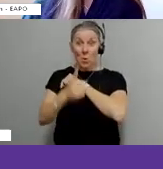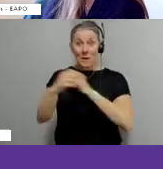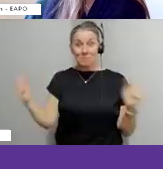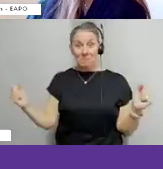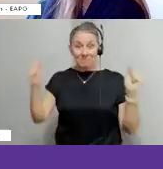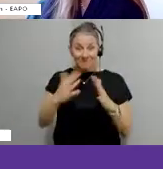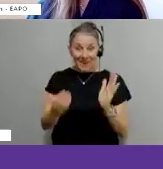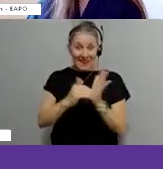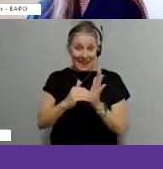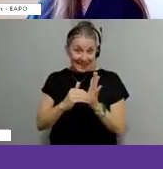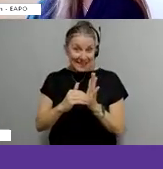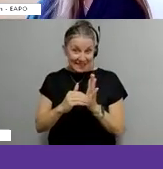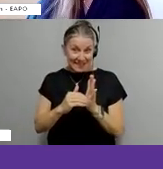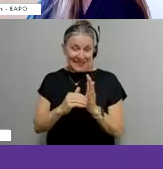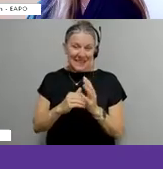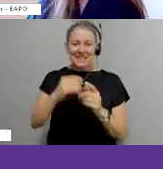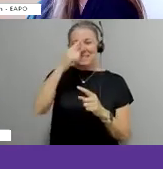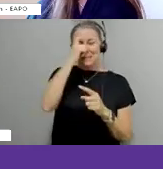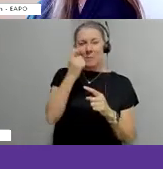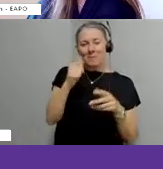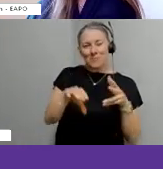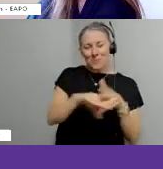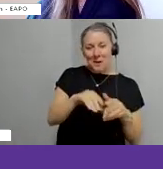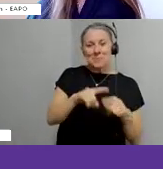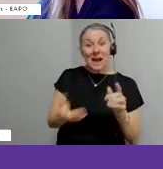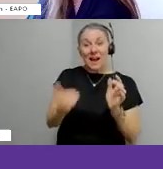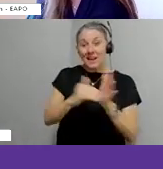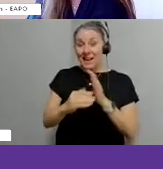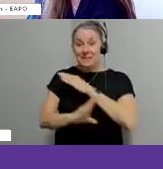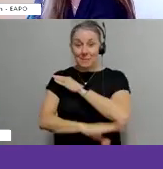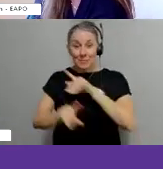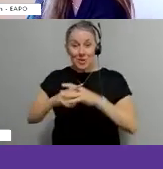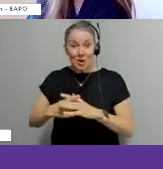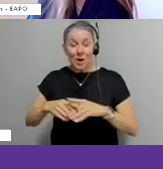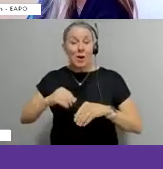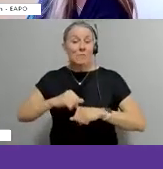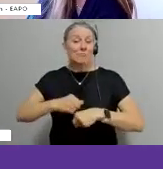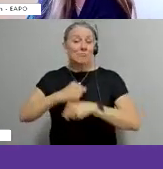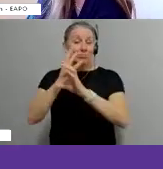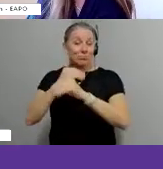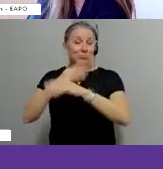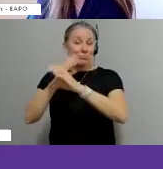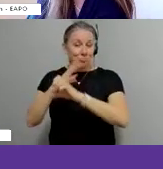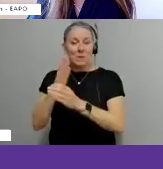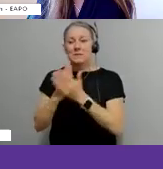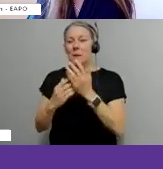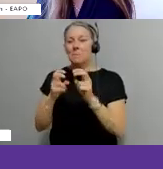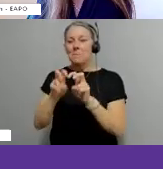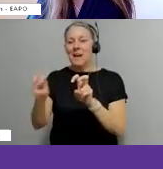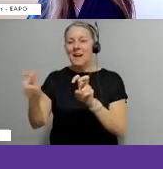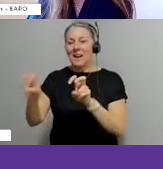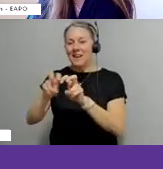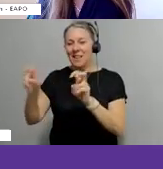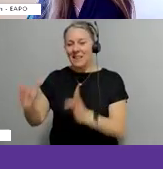of our webinars, summer is kind of a break time, we'll bring back some of our panel members. And I was privileged to actually